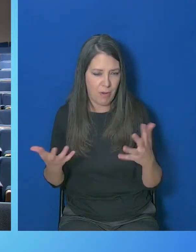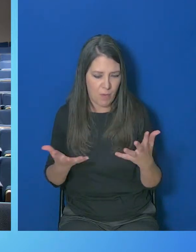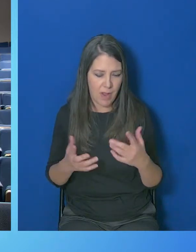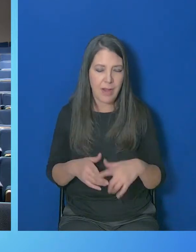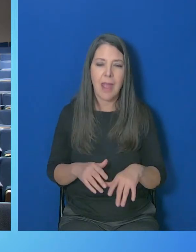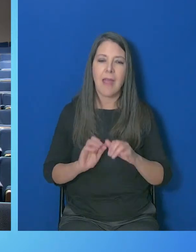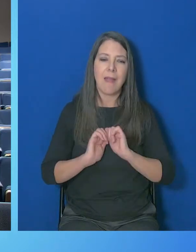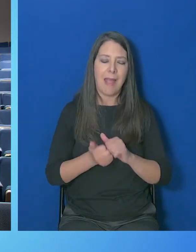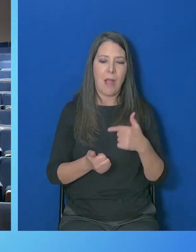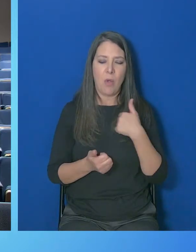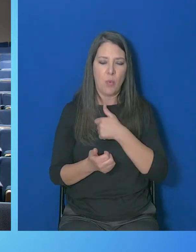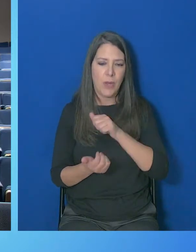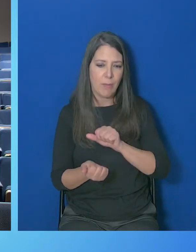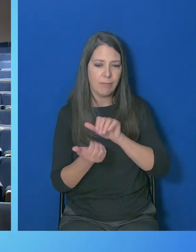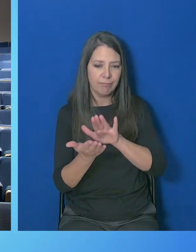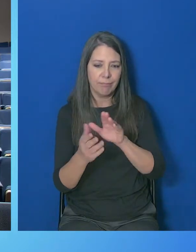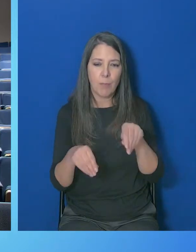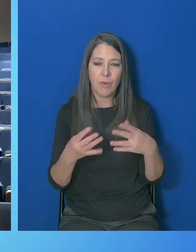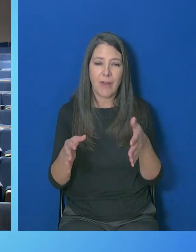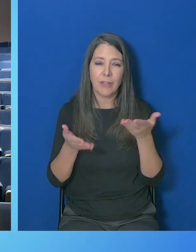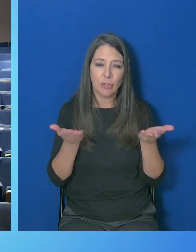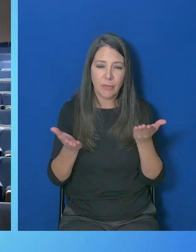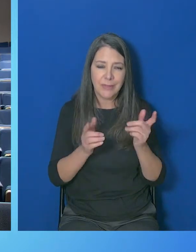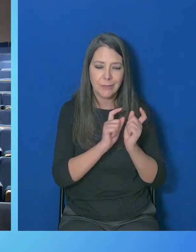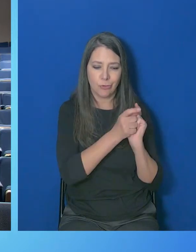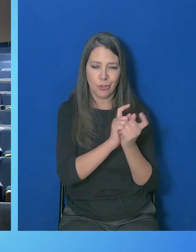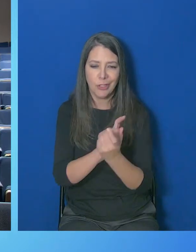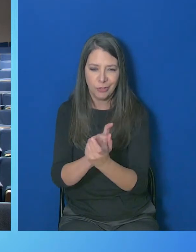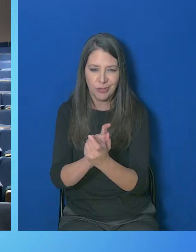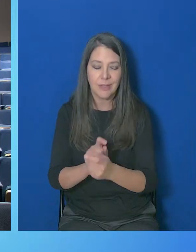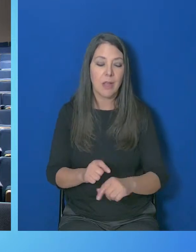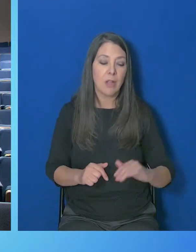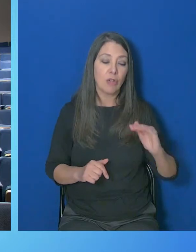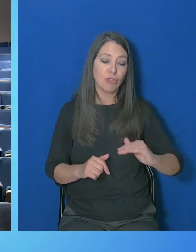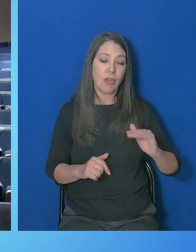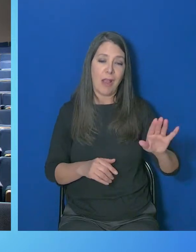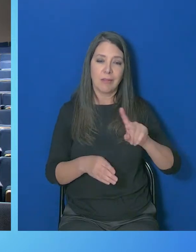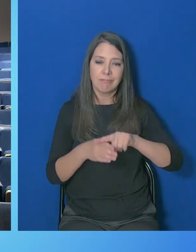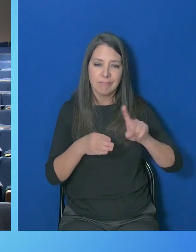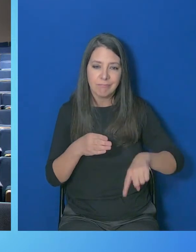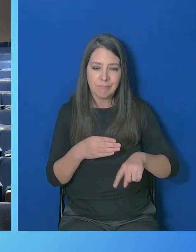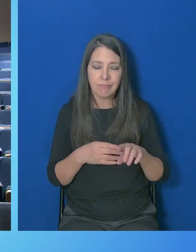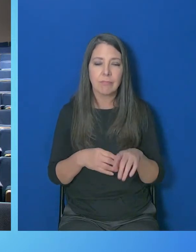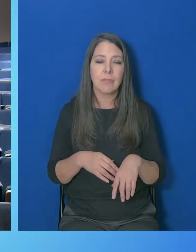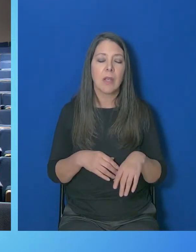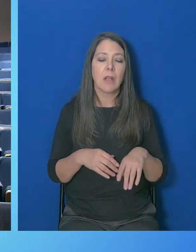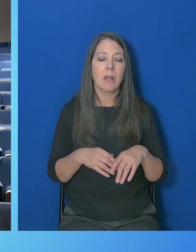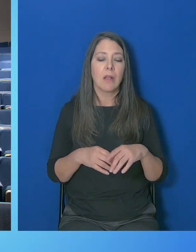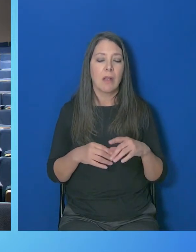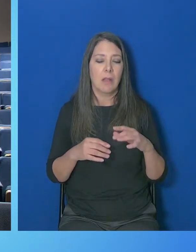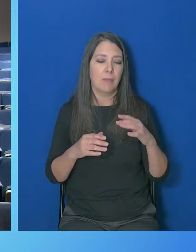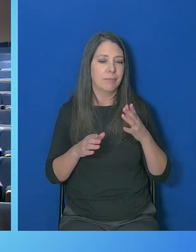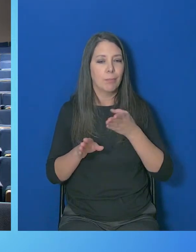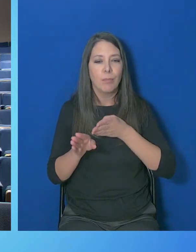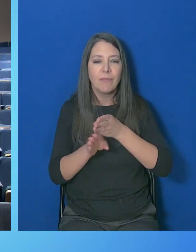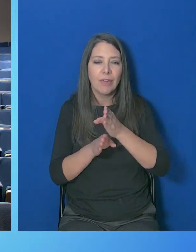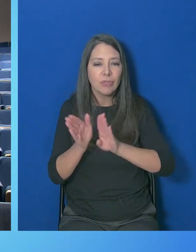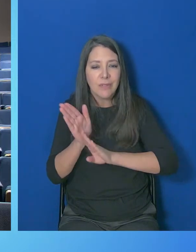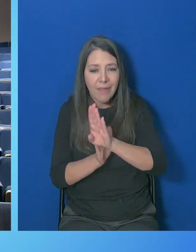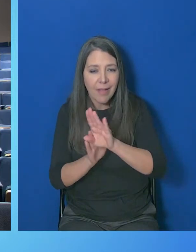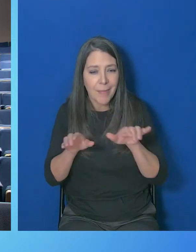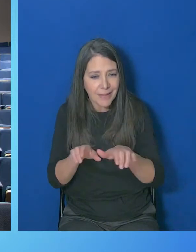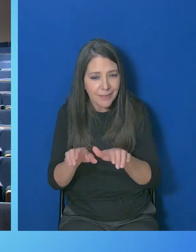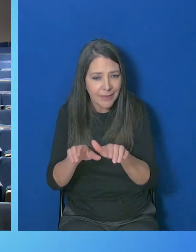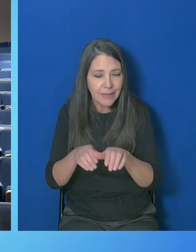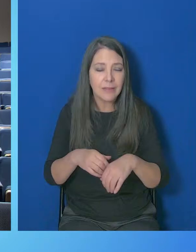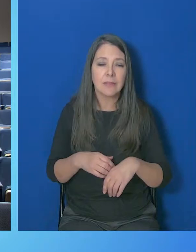models, how things have changed, child outcomes, our professional development activities, and